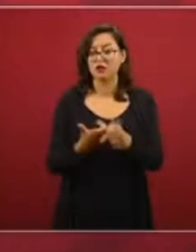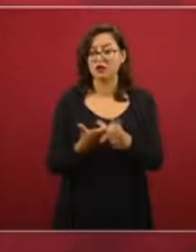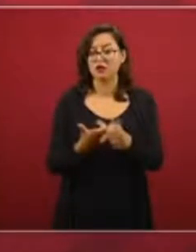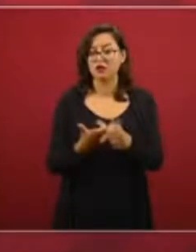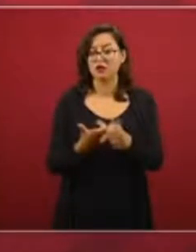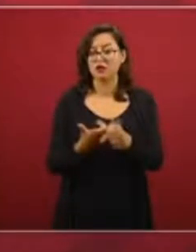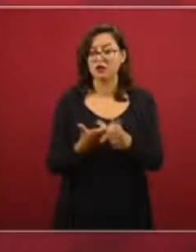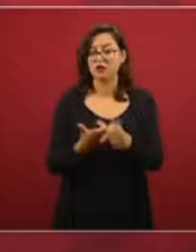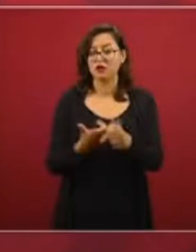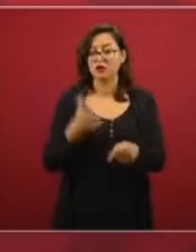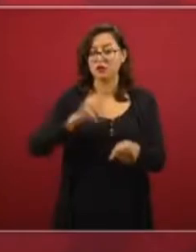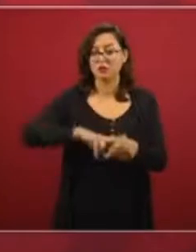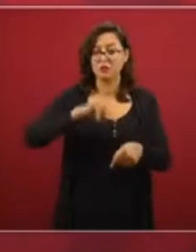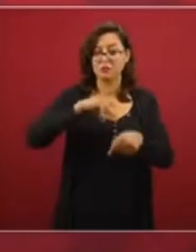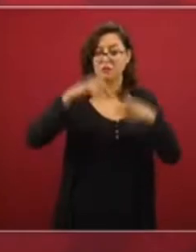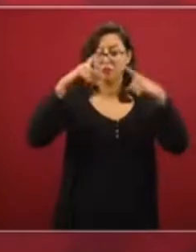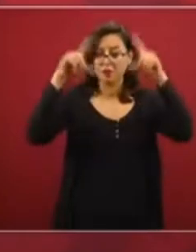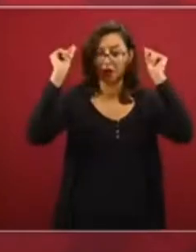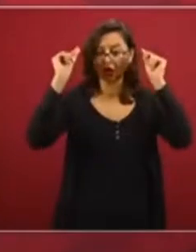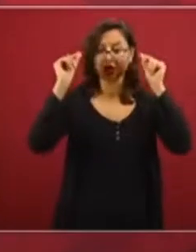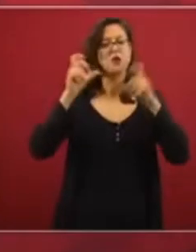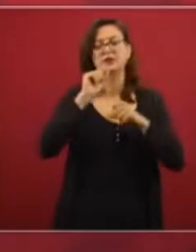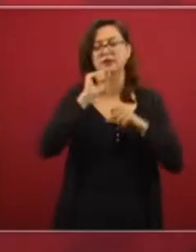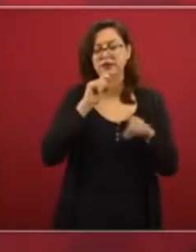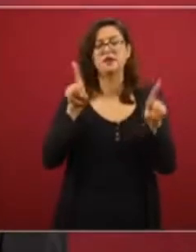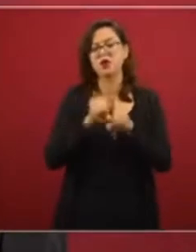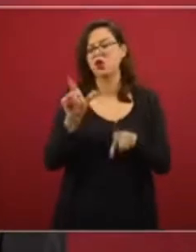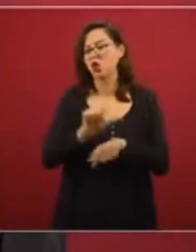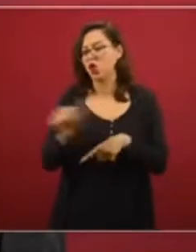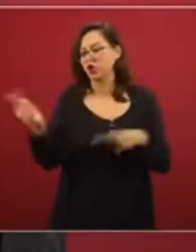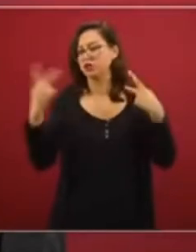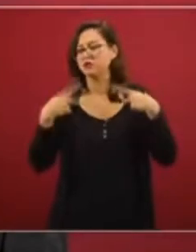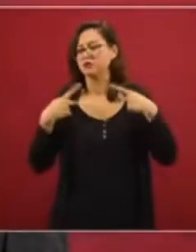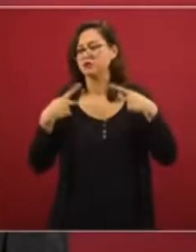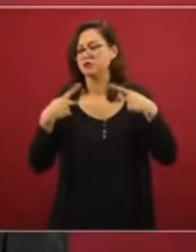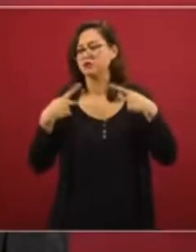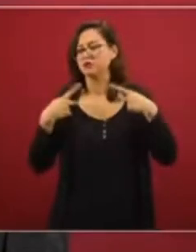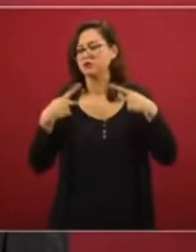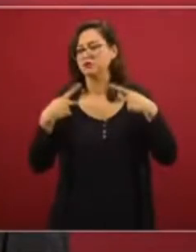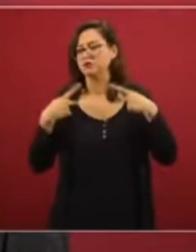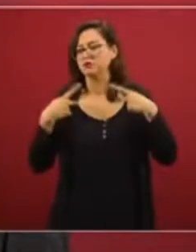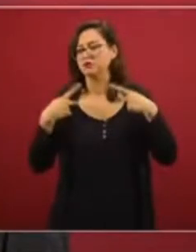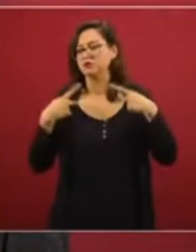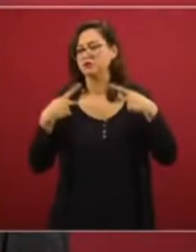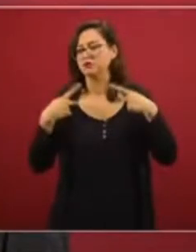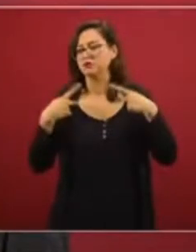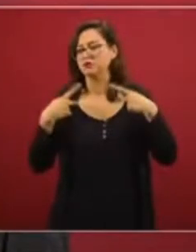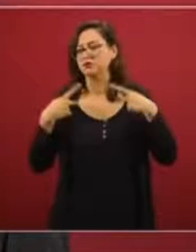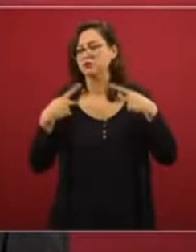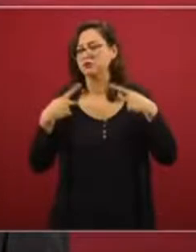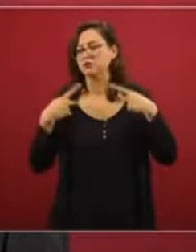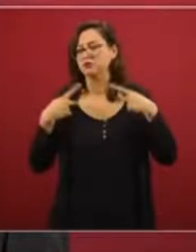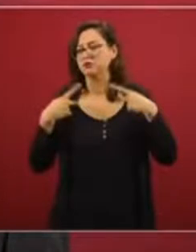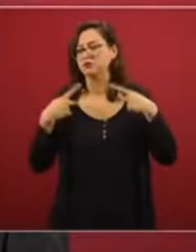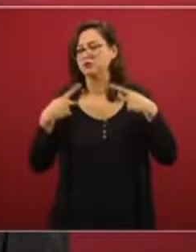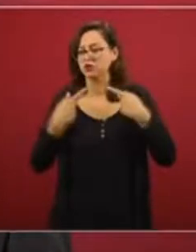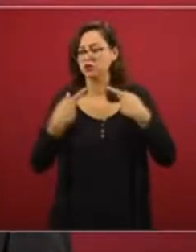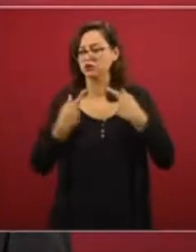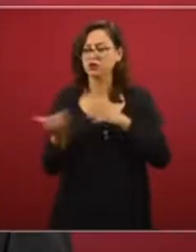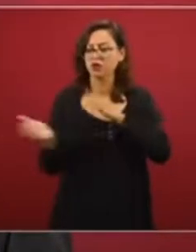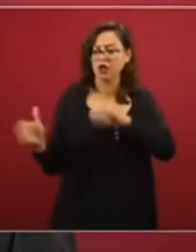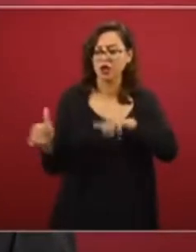personnel, doctors, nurses. Sino en general el personal que participa en. But generally the personnel that